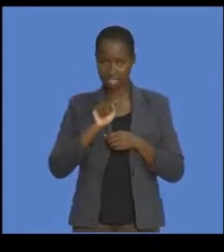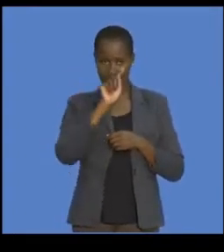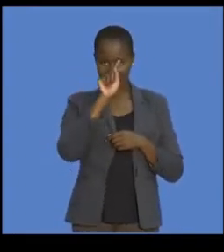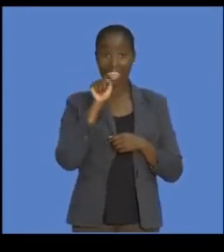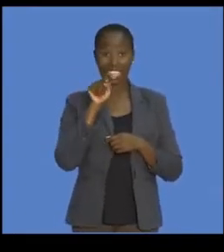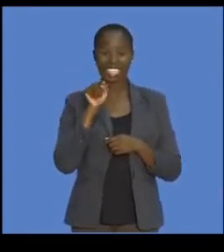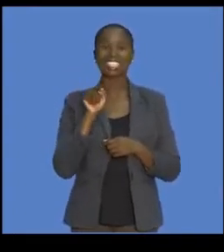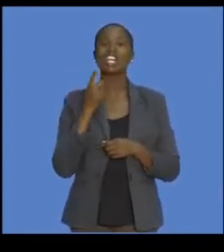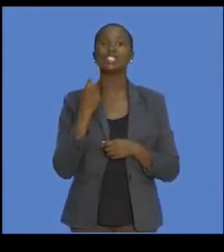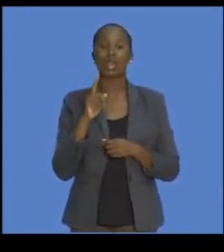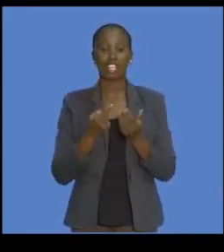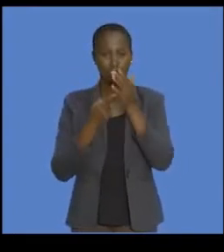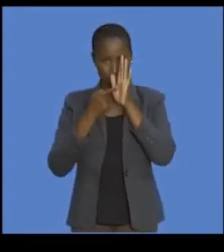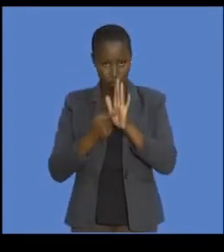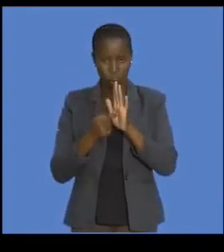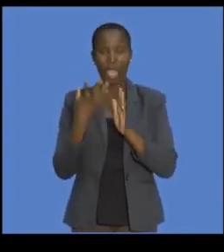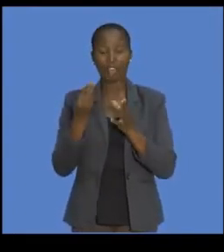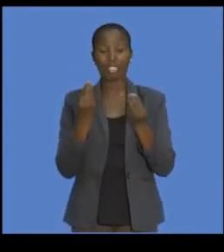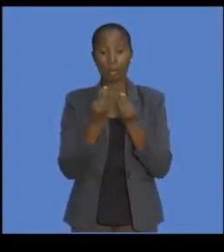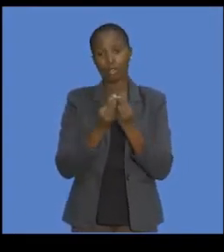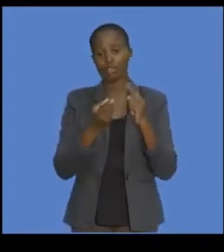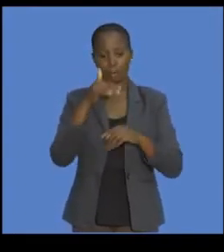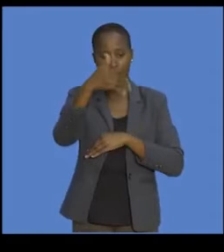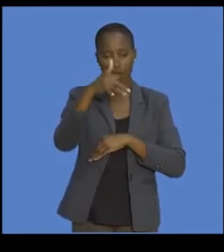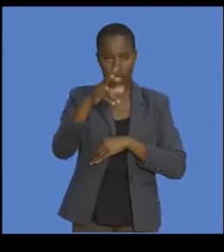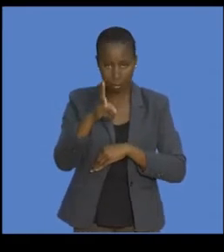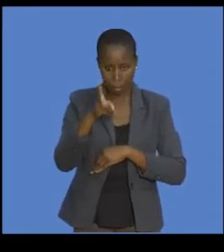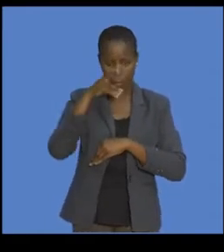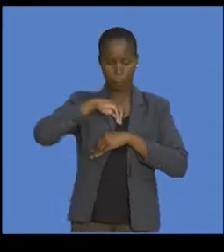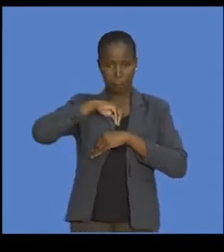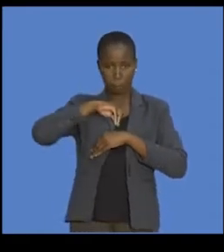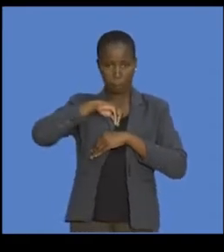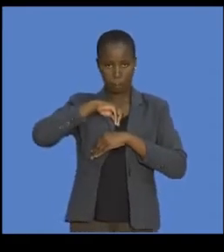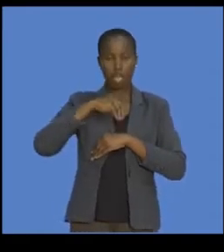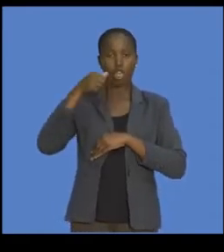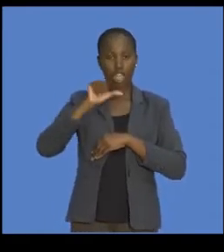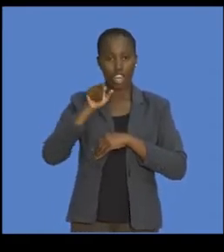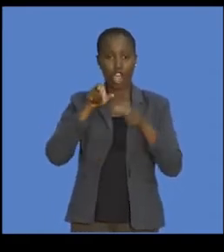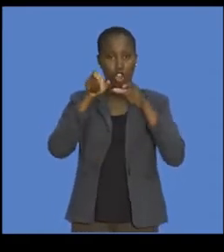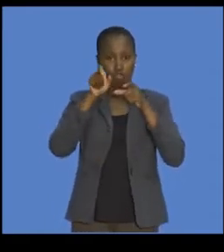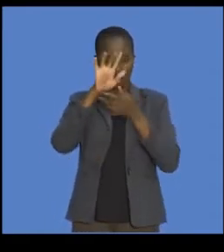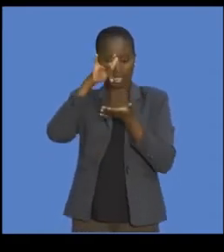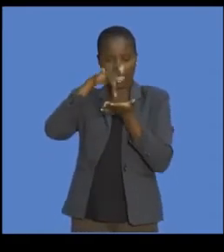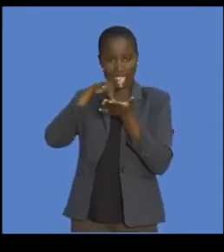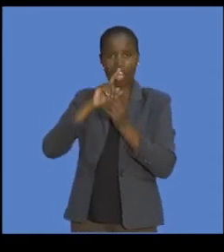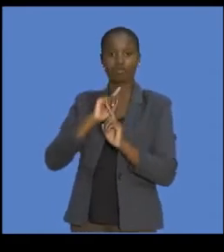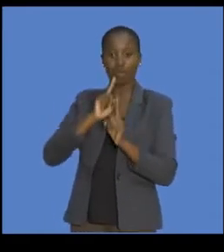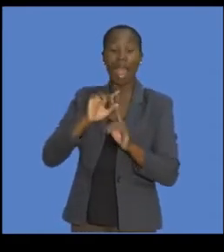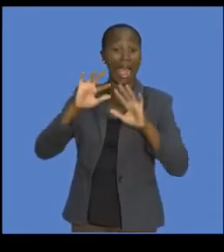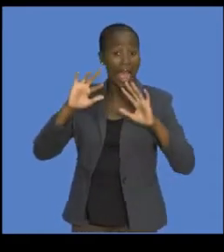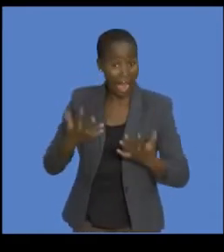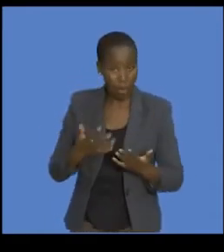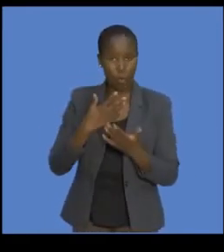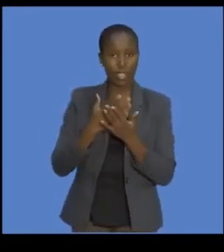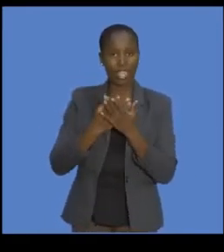a stimulus that is received. The control center responds to that by sending an impulse to